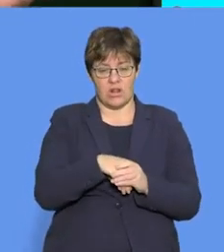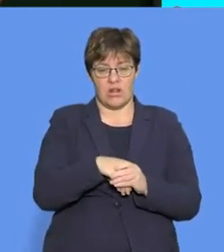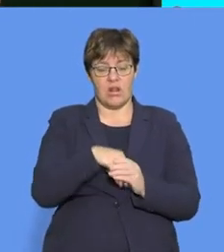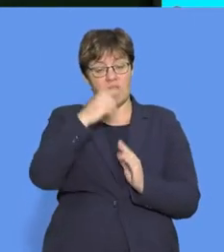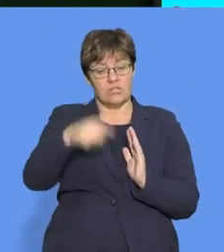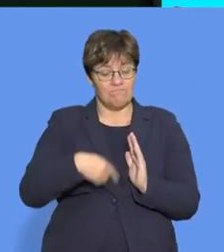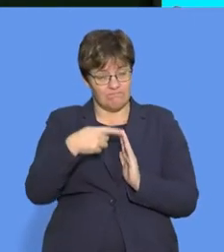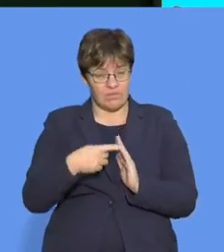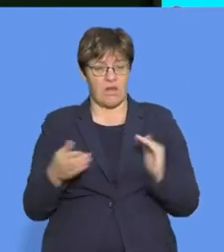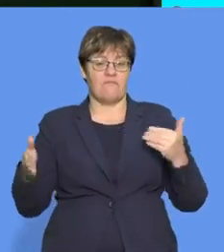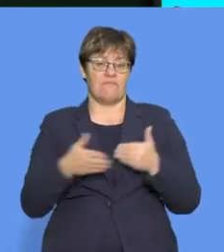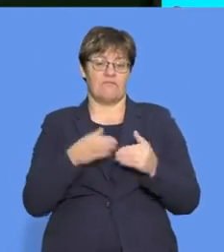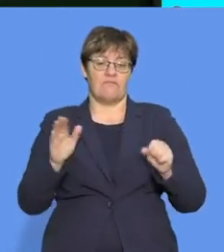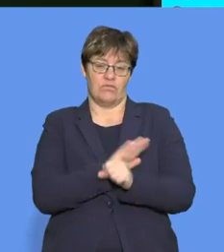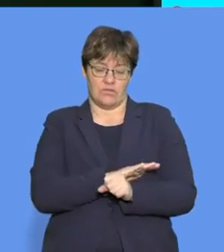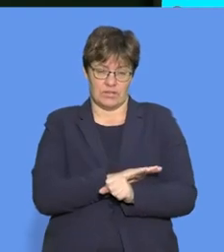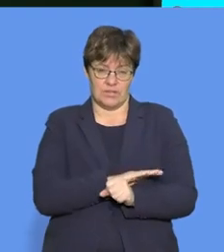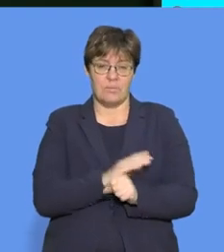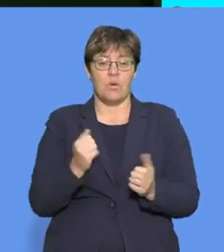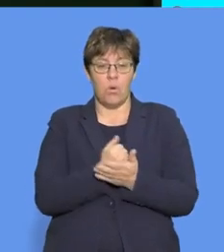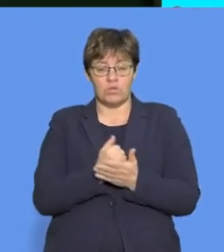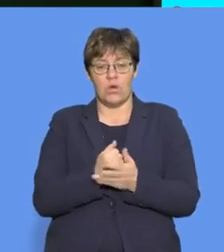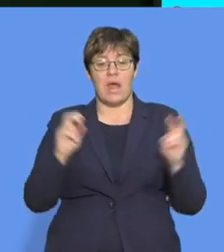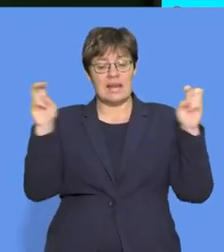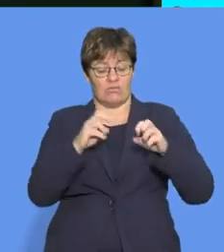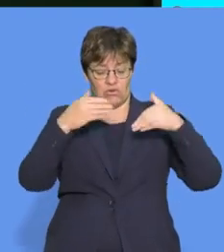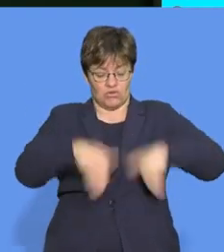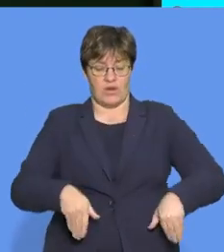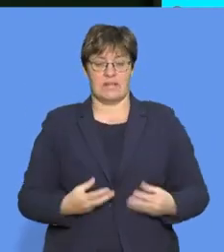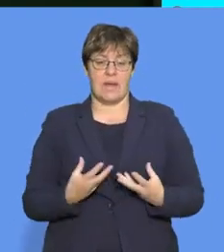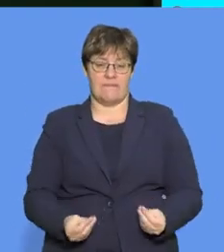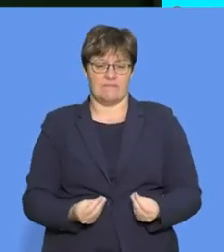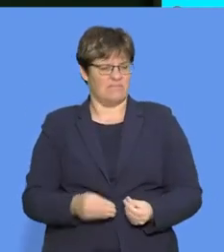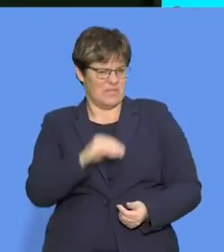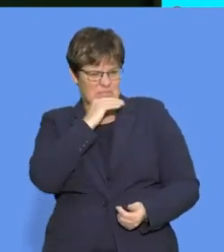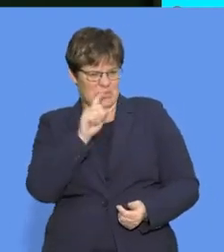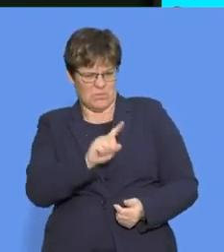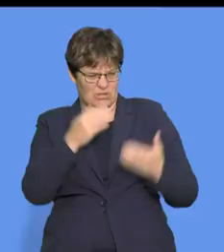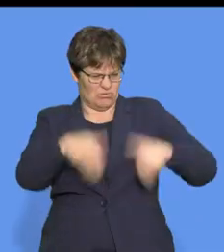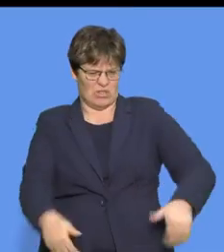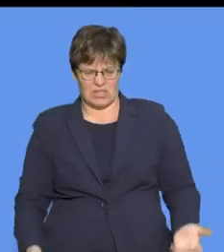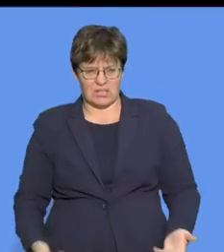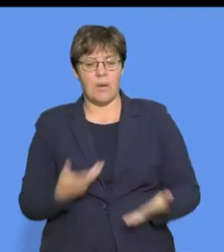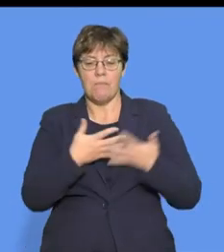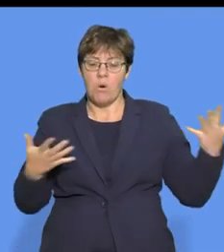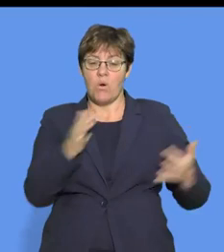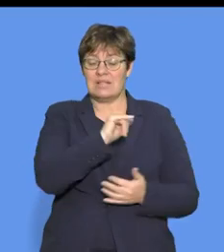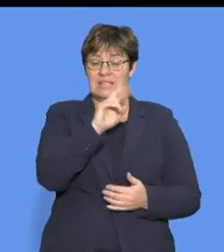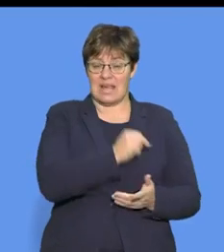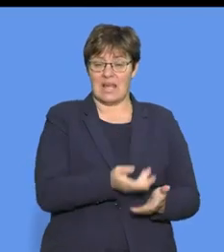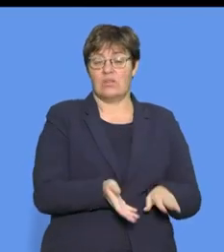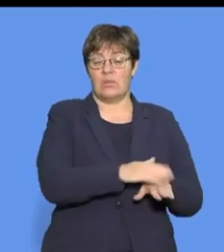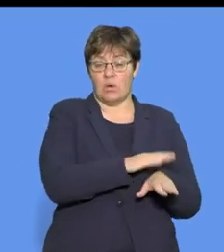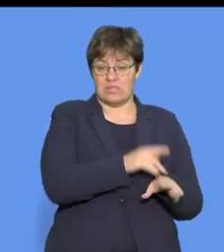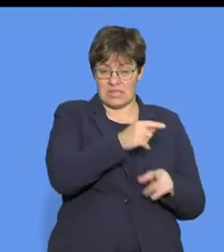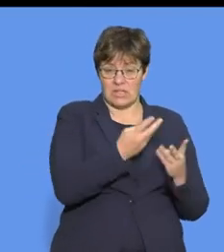the internal circuit. But it also maintains electrical neutrality. What do I mean by that? Because we had more zinc